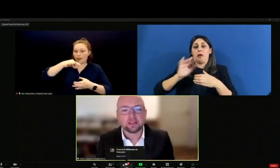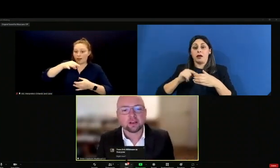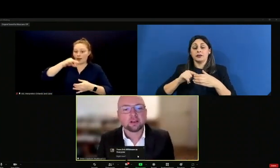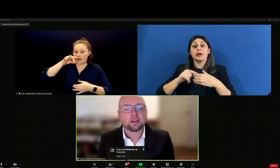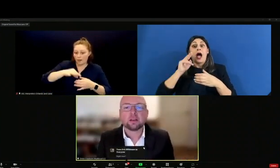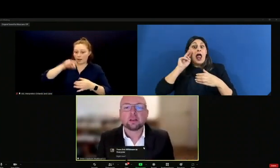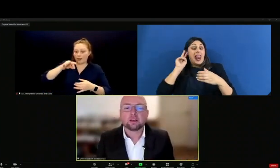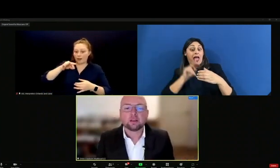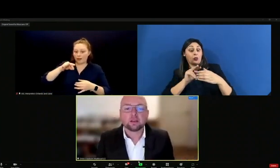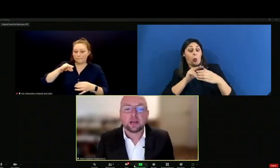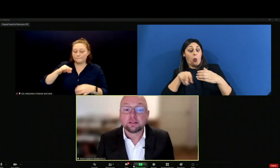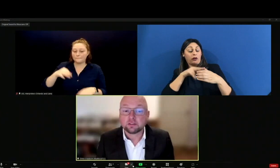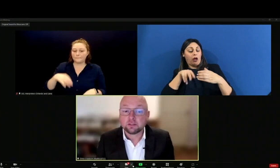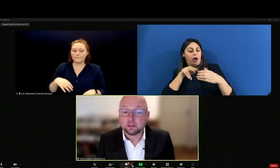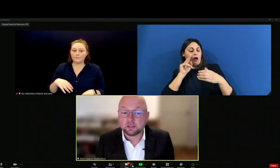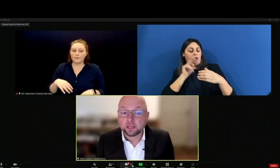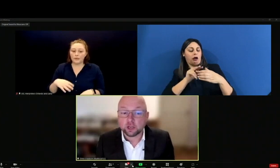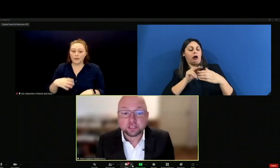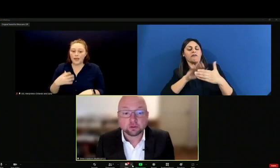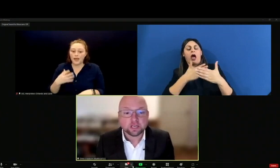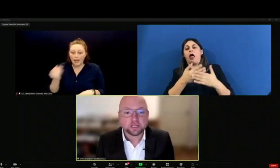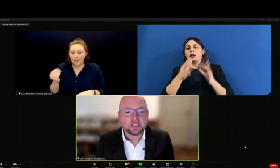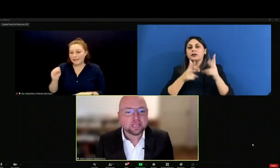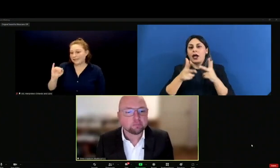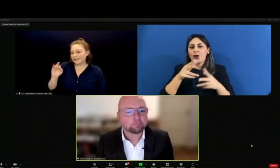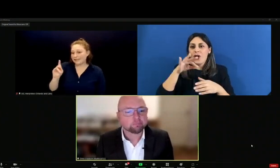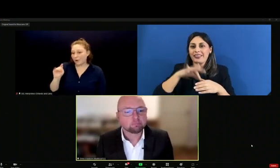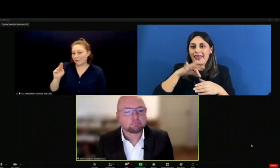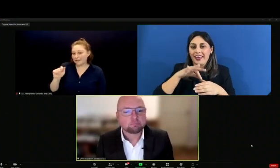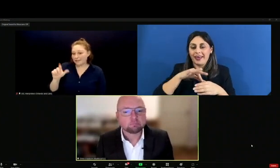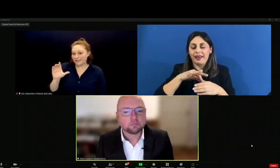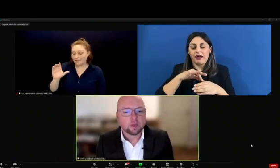a container and the idiomatic reading T.